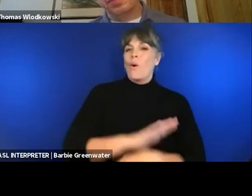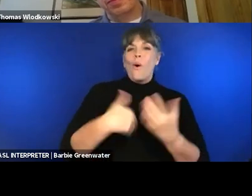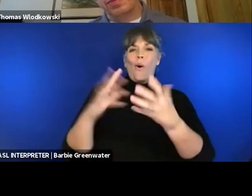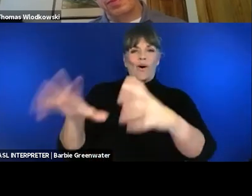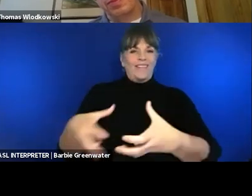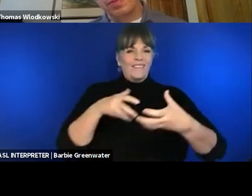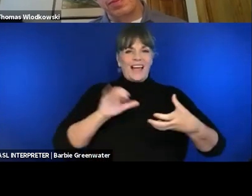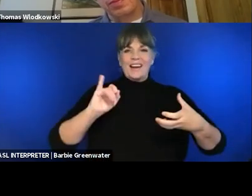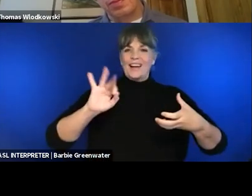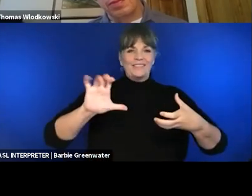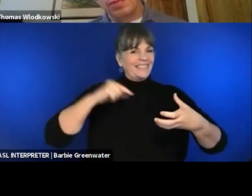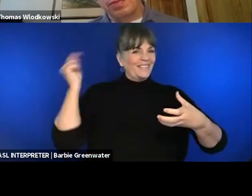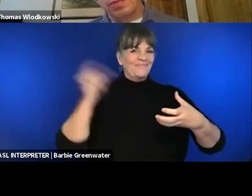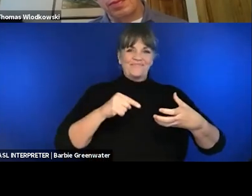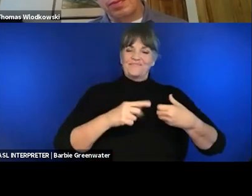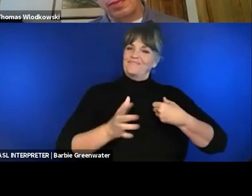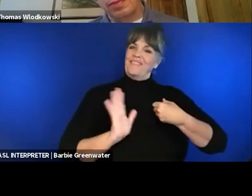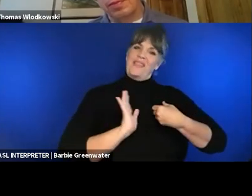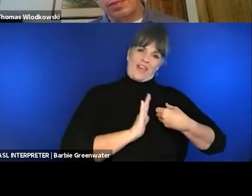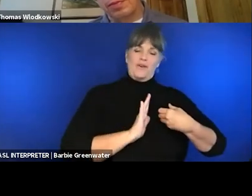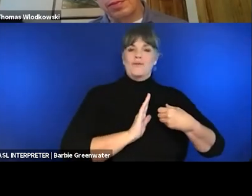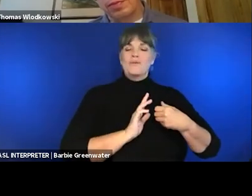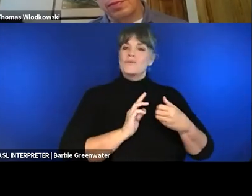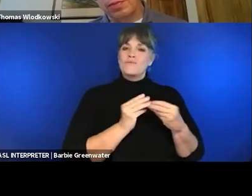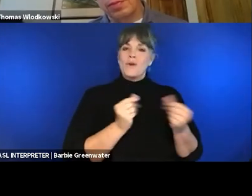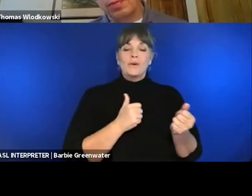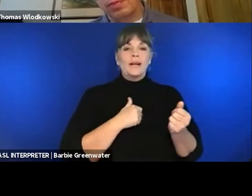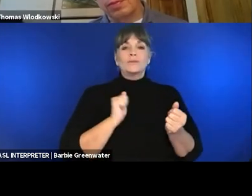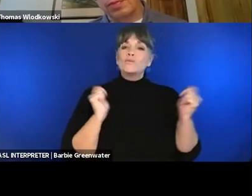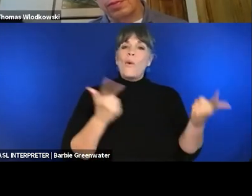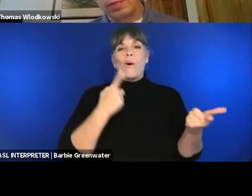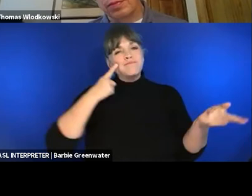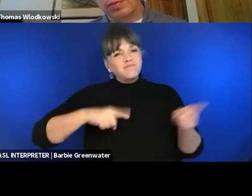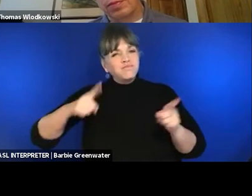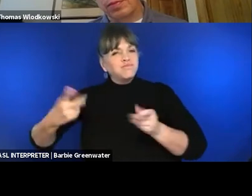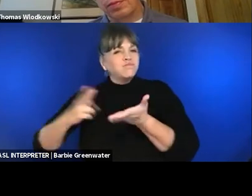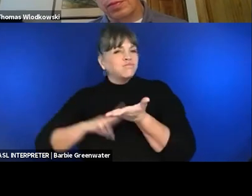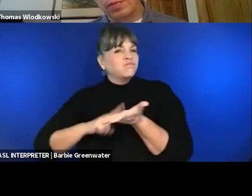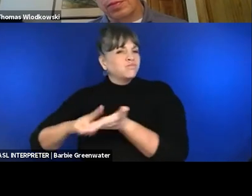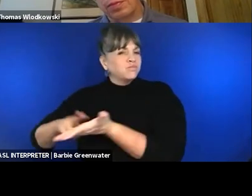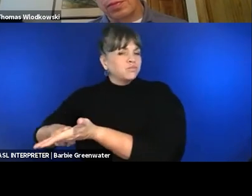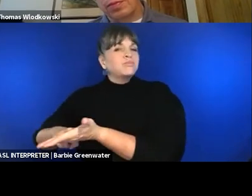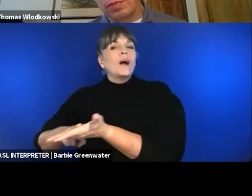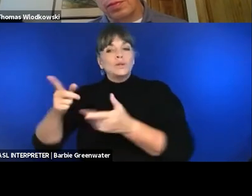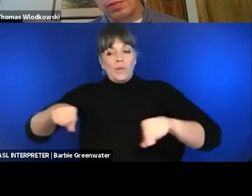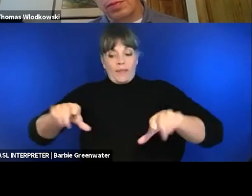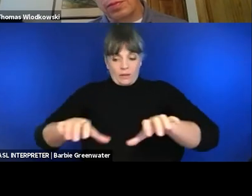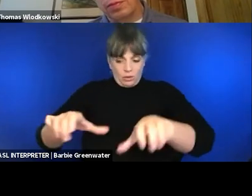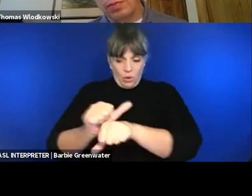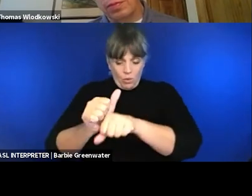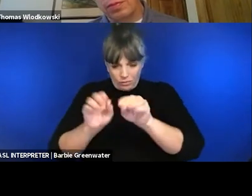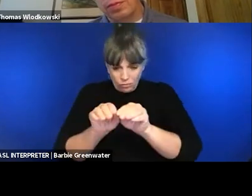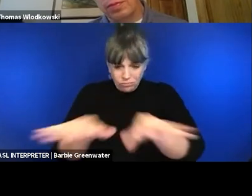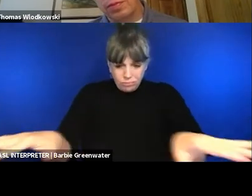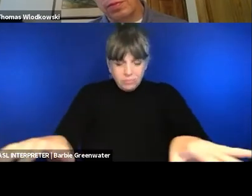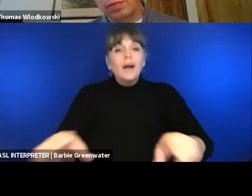we have agreements with every lab that we work with, that we enable them to do the work that needs to be done to distribute, you know, further than that.